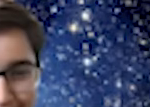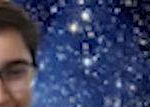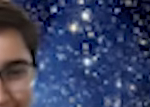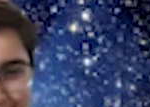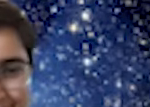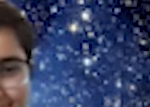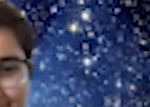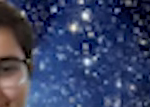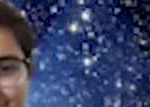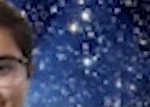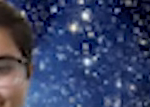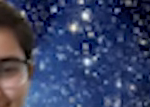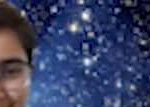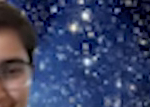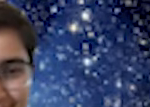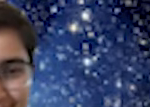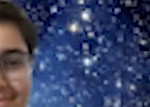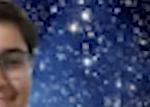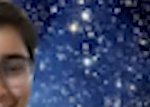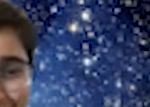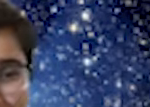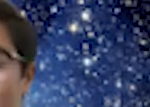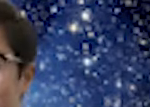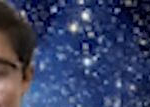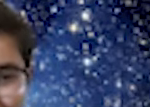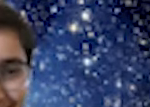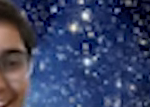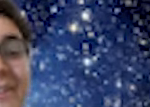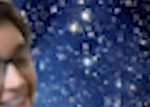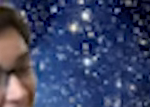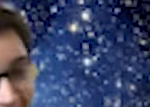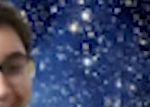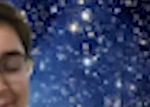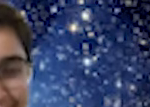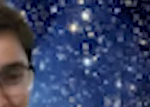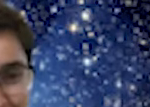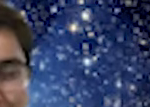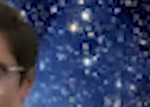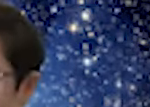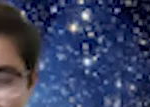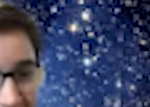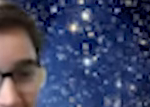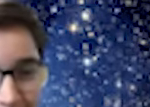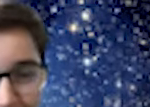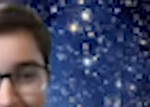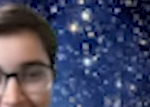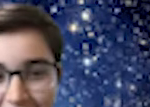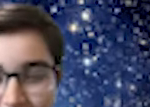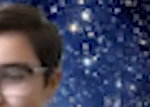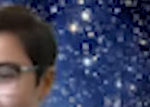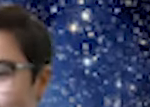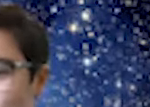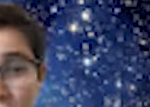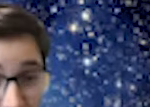Pole? Right now it's about 8 a.m. Gotcha. We're on New Zealand time. Okay, great. Well, thank you. I just wanted to have you guys say